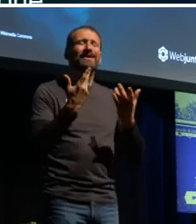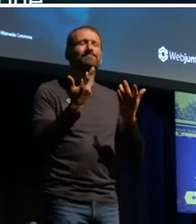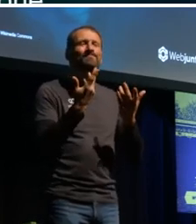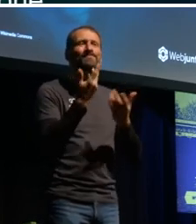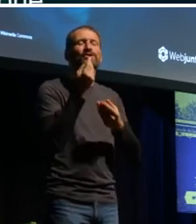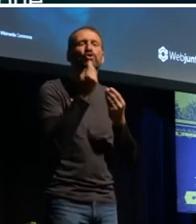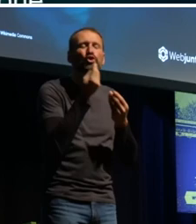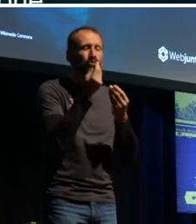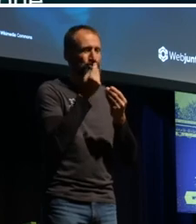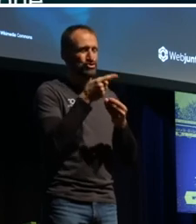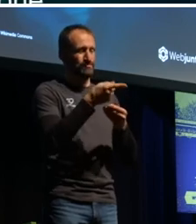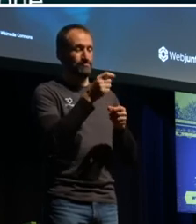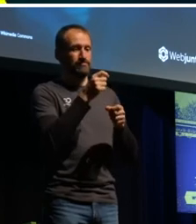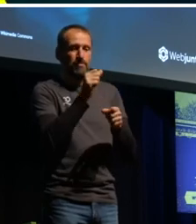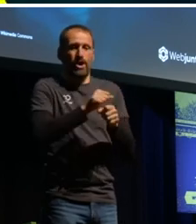our lives.